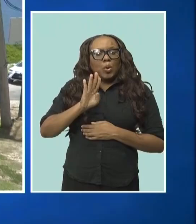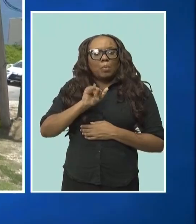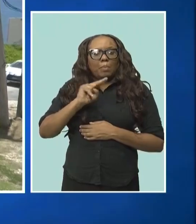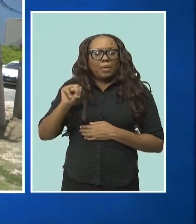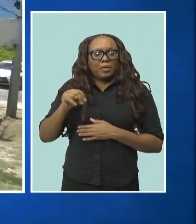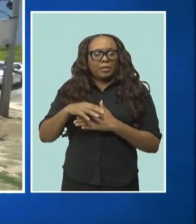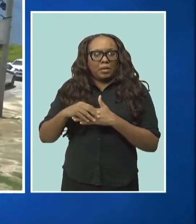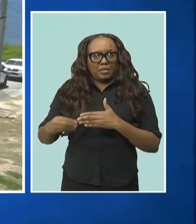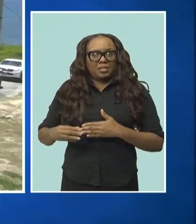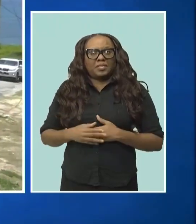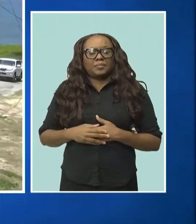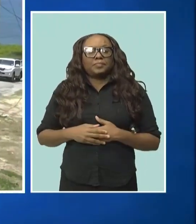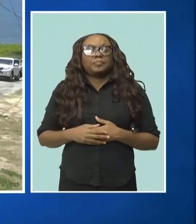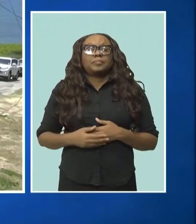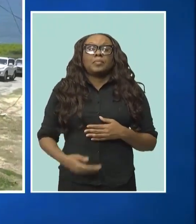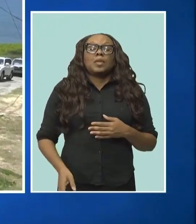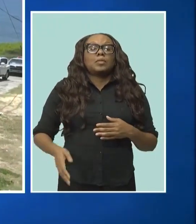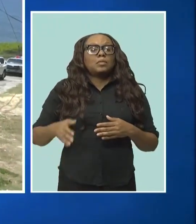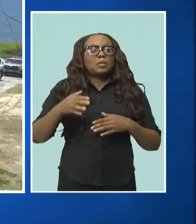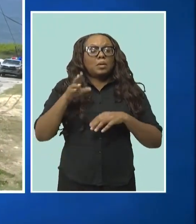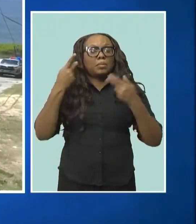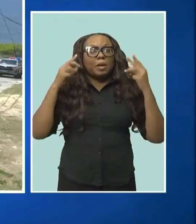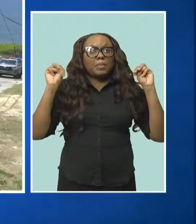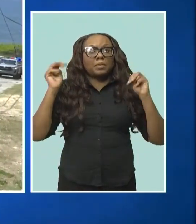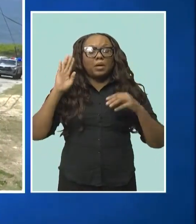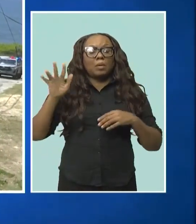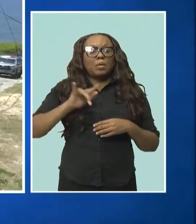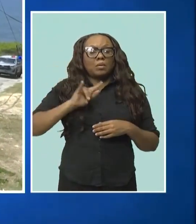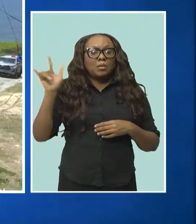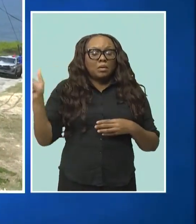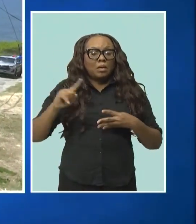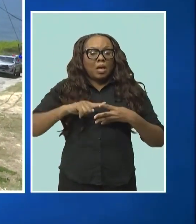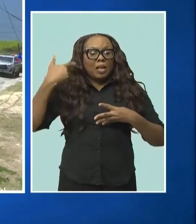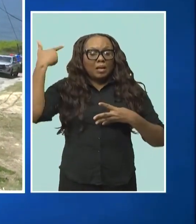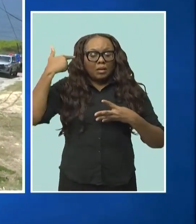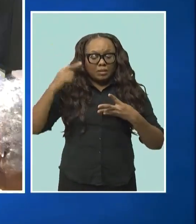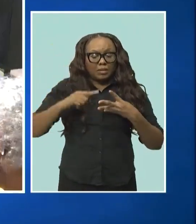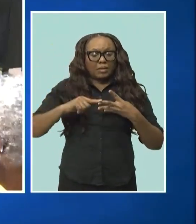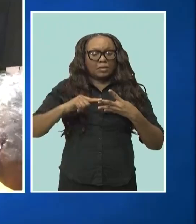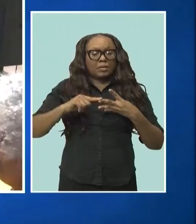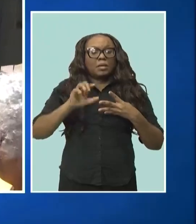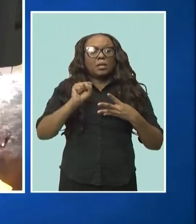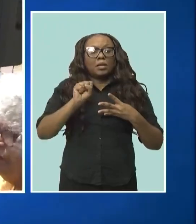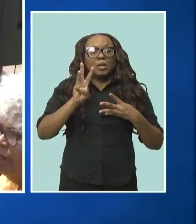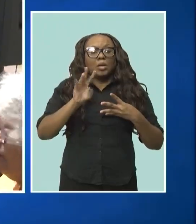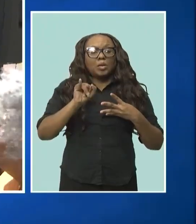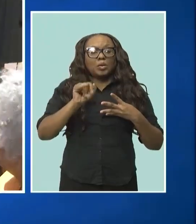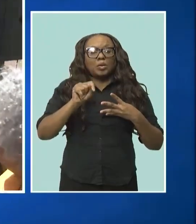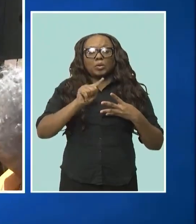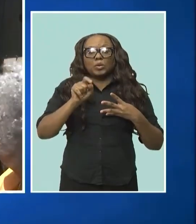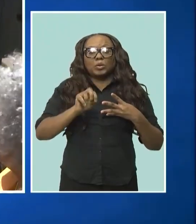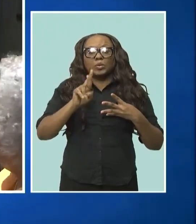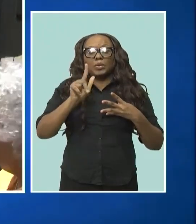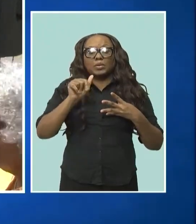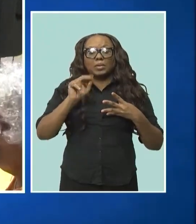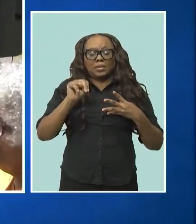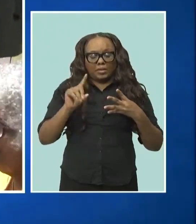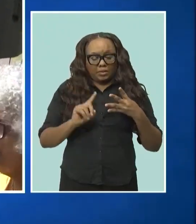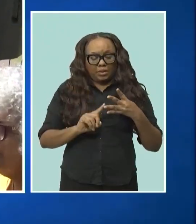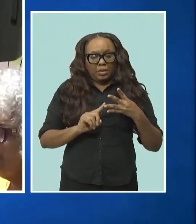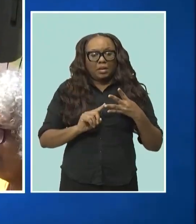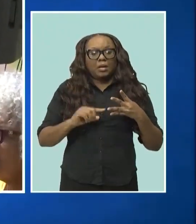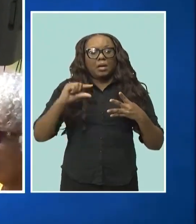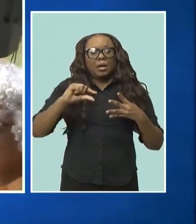an engagement on artificial intelligence, Ghana, as Barbados prepares to be the regional headquarters of the Afri-Exim